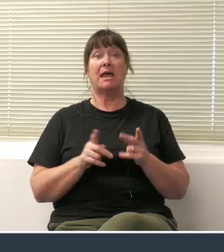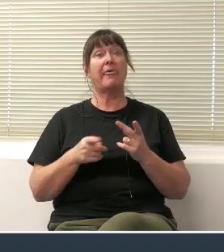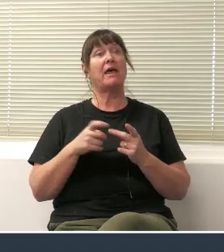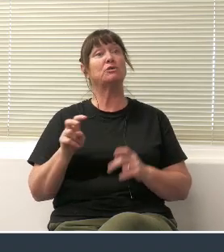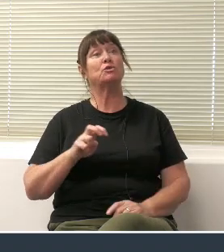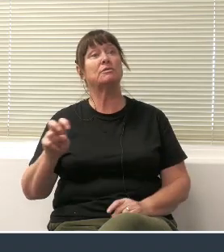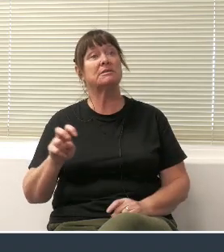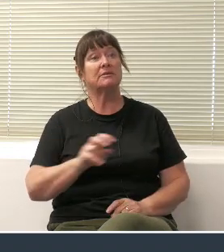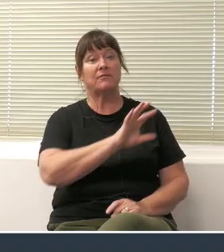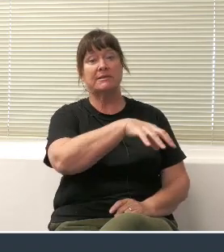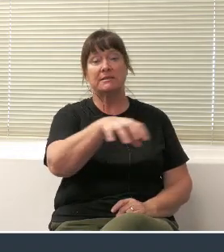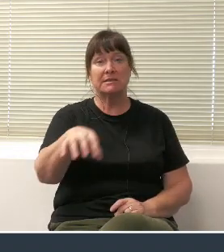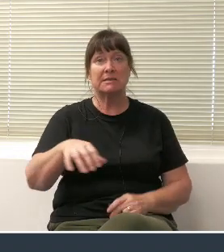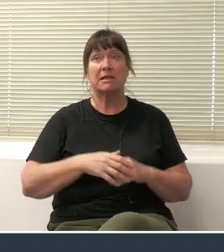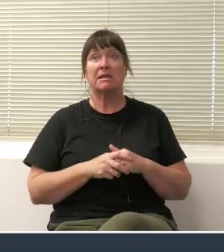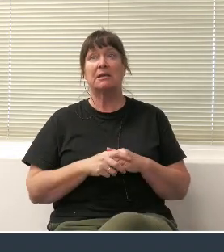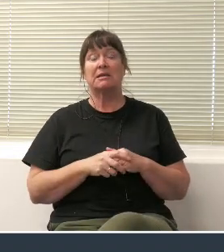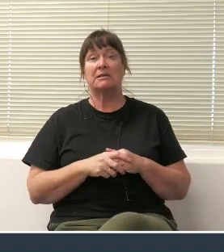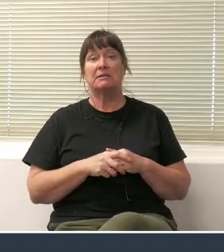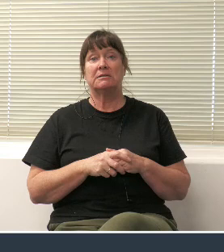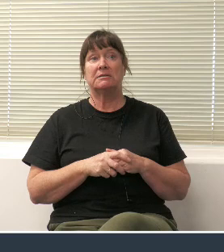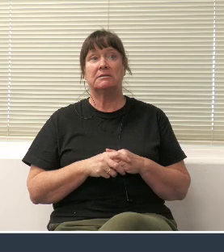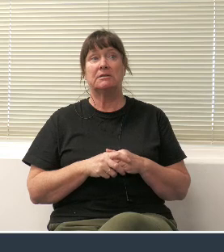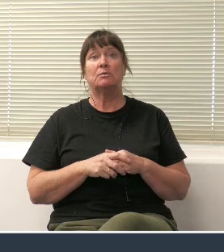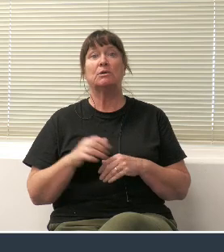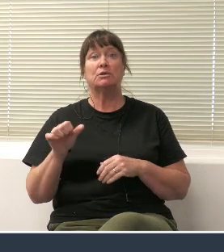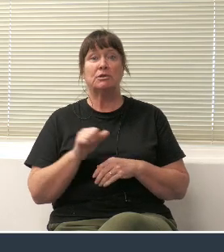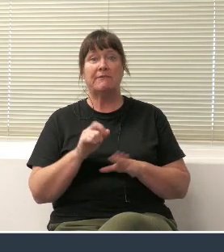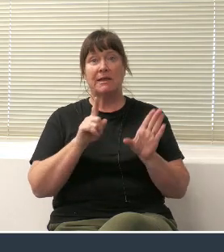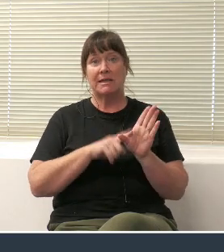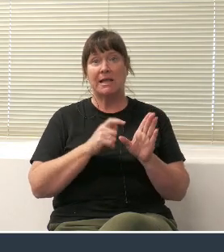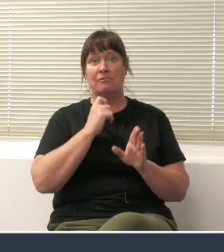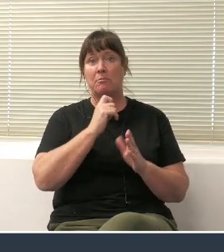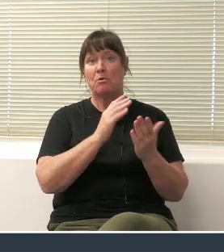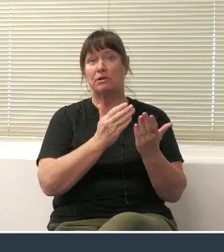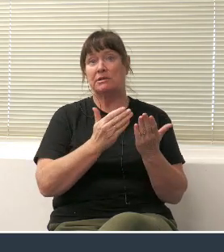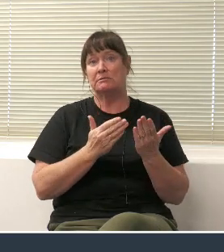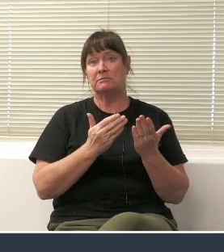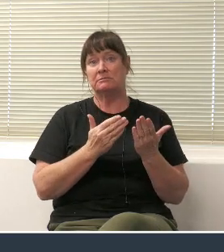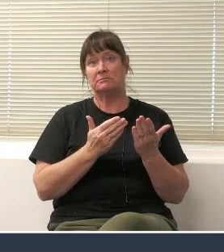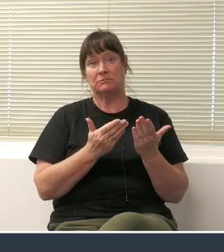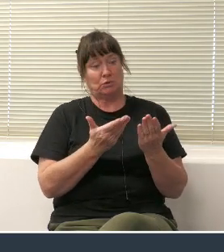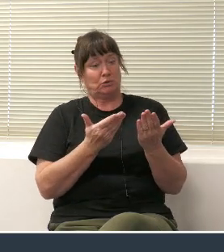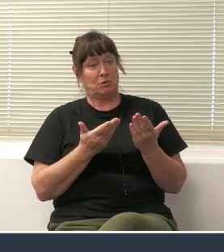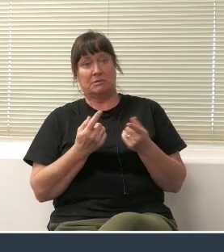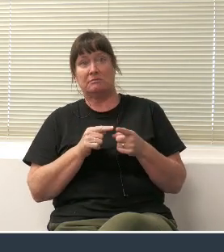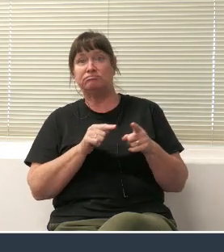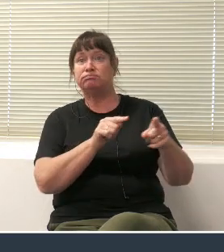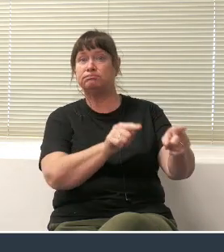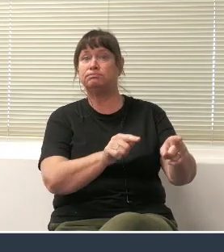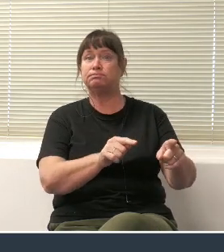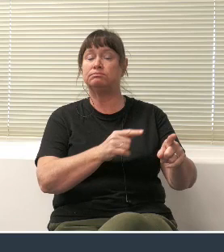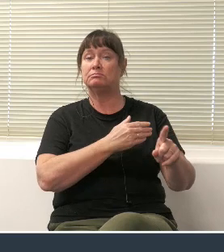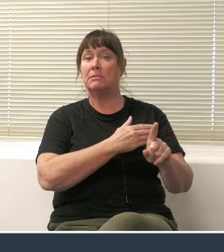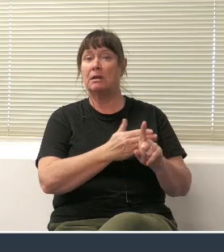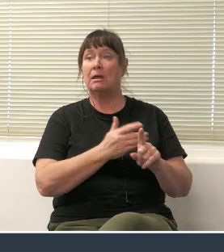tourist facilities. I'm guessing we'll be able to see in annual reports which way things are tracking, and